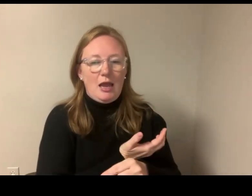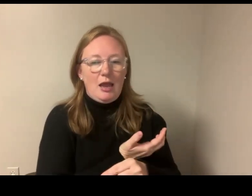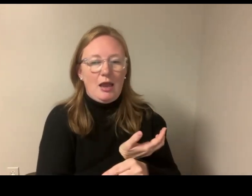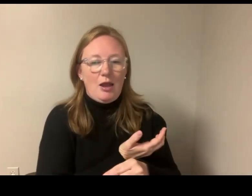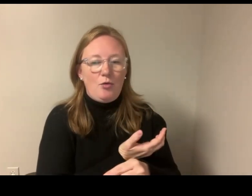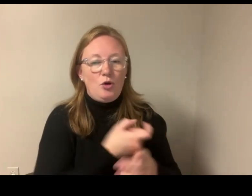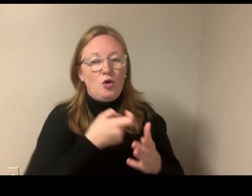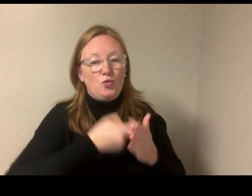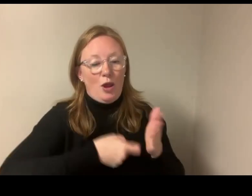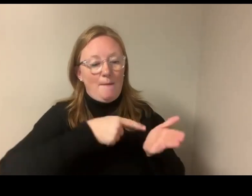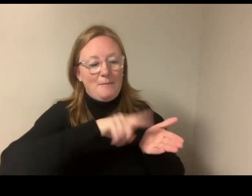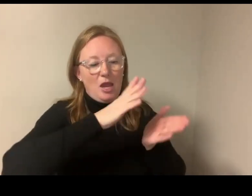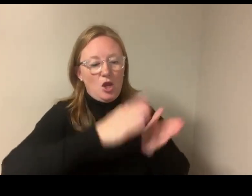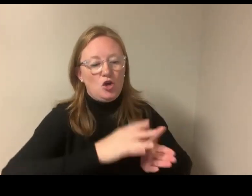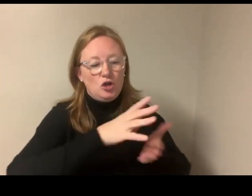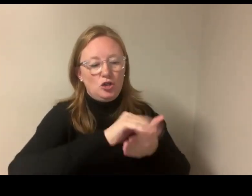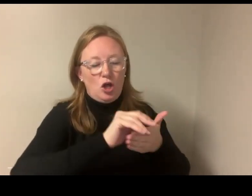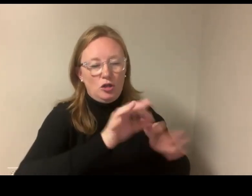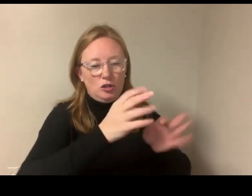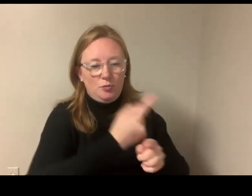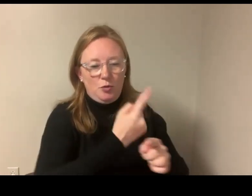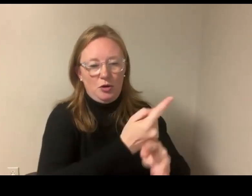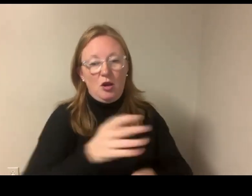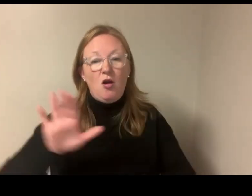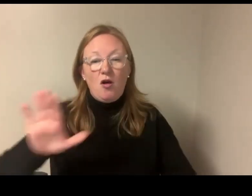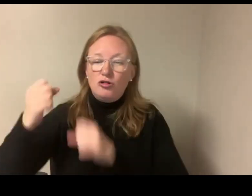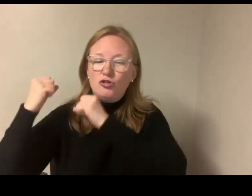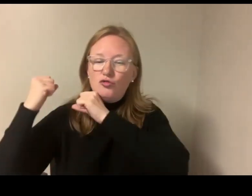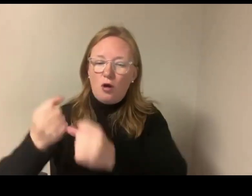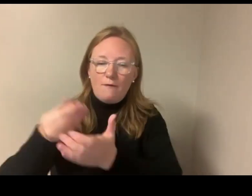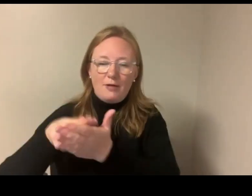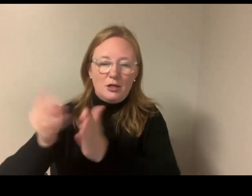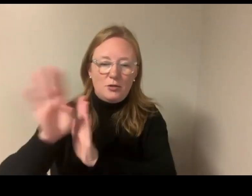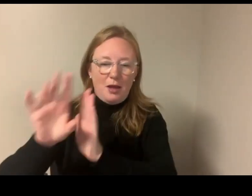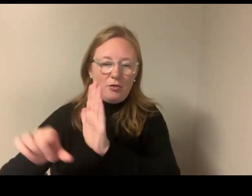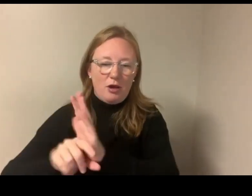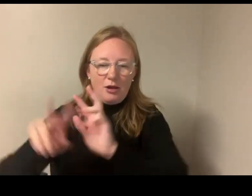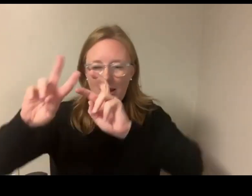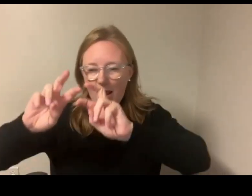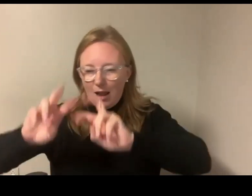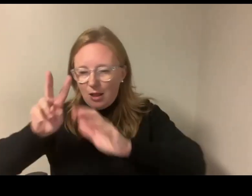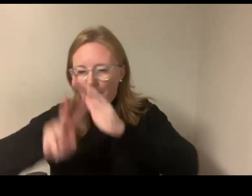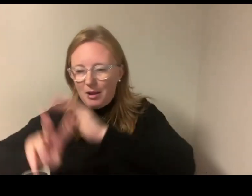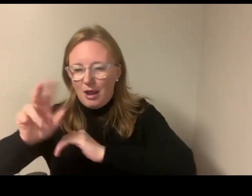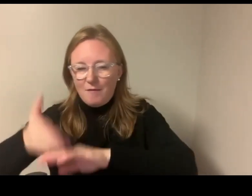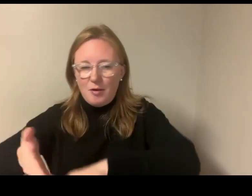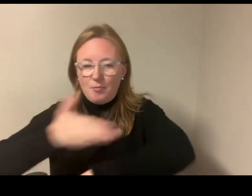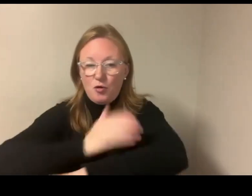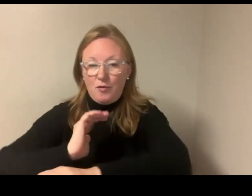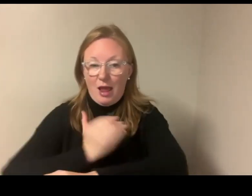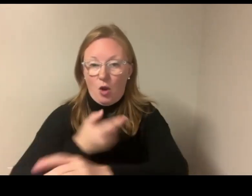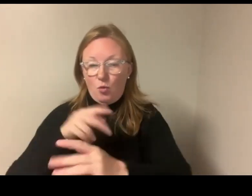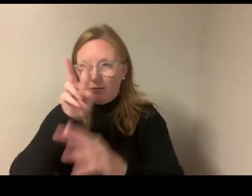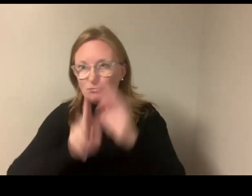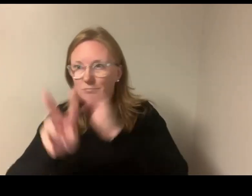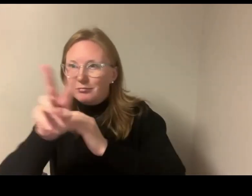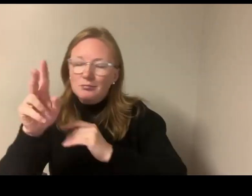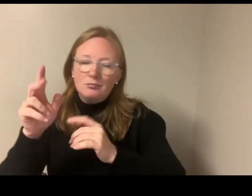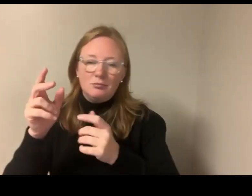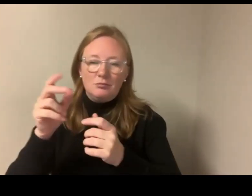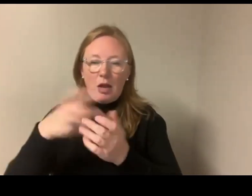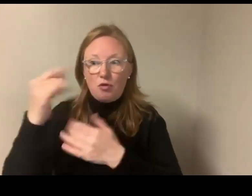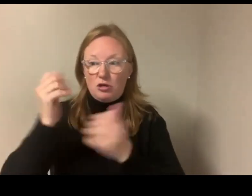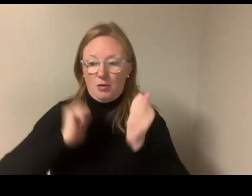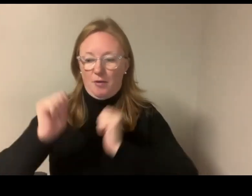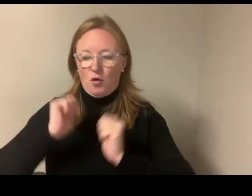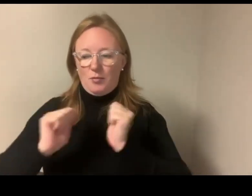dollars appropriately. Her strong financial background and analytical mindset have improved how we forecast those expenditures and communicate project performance, so